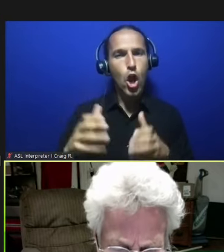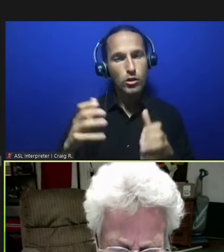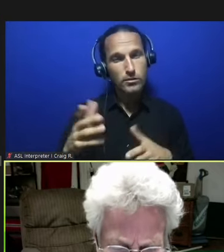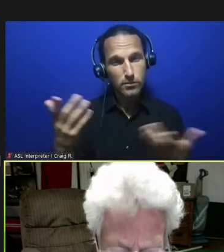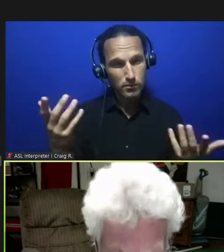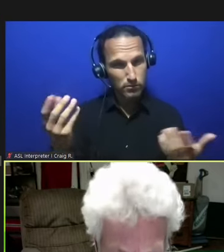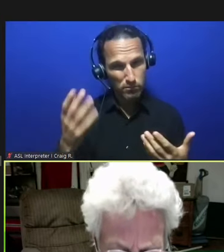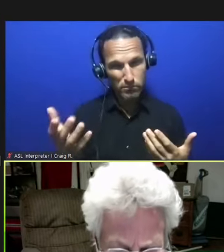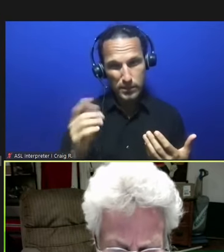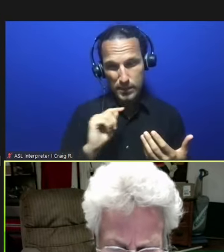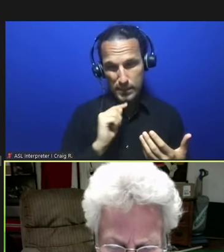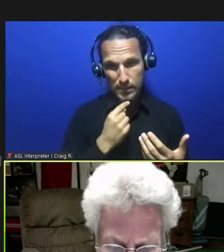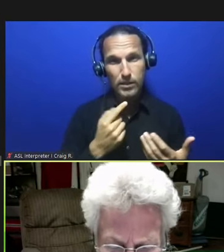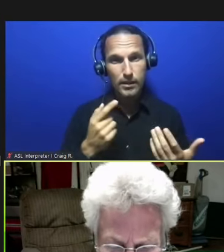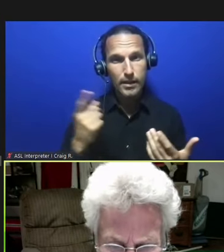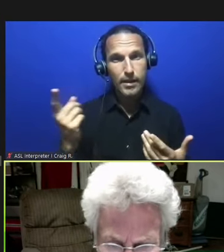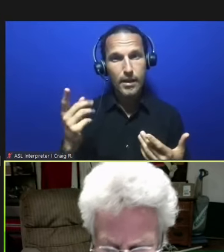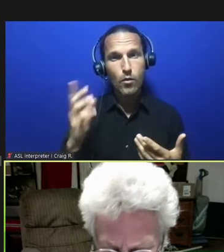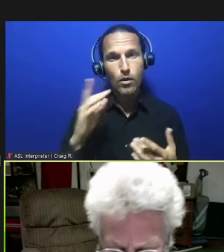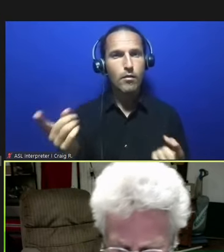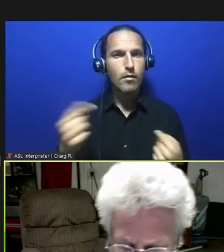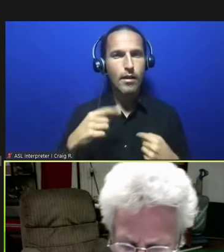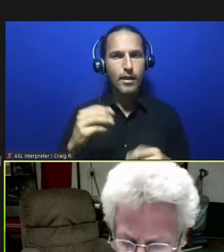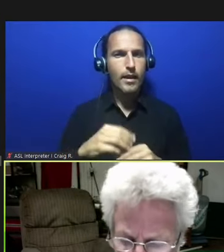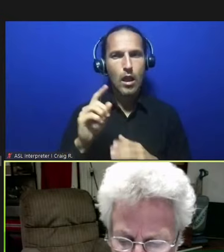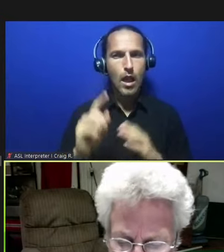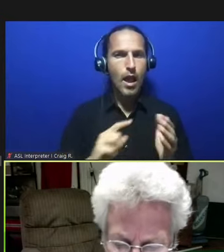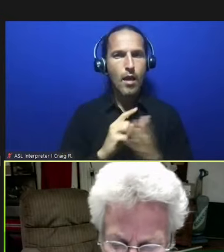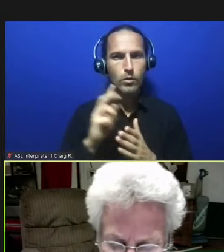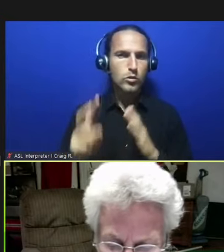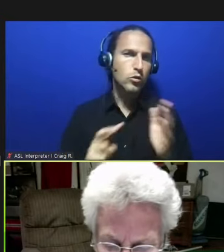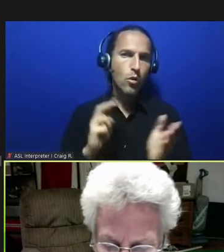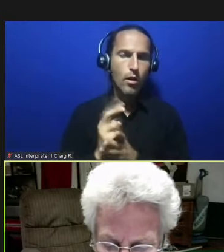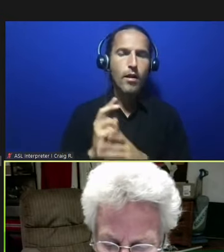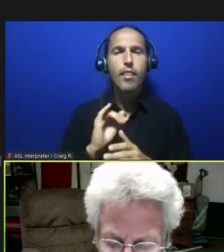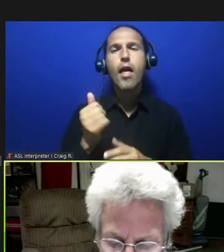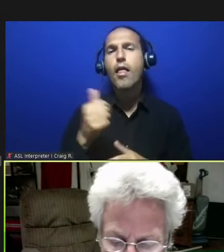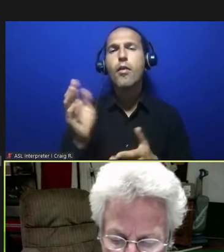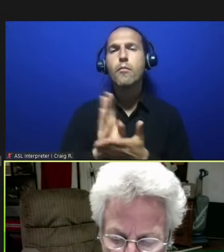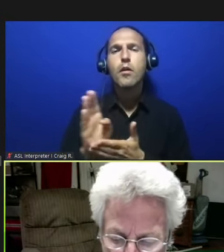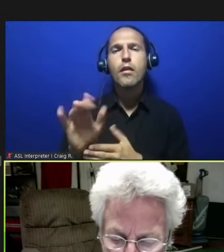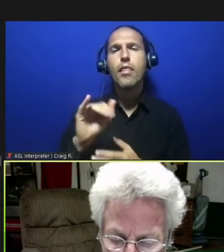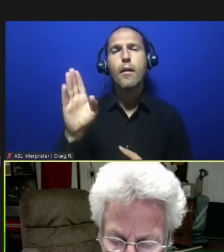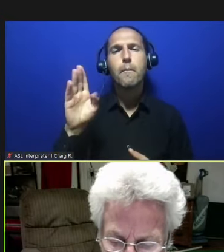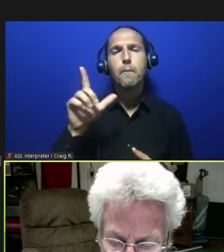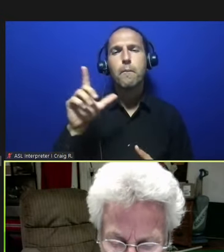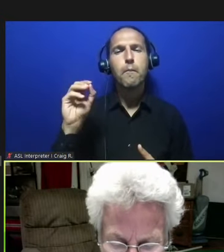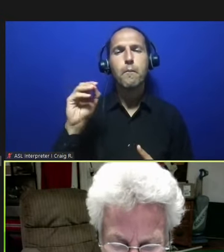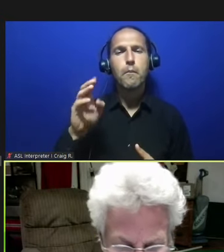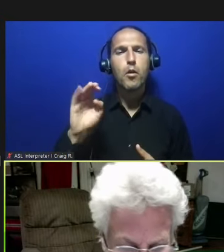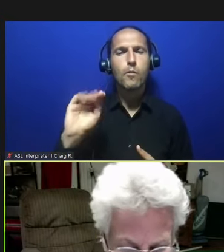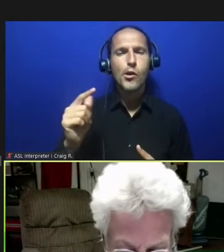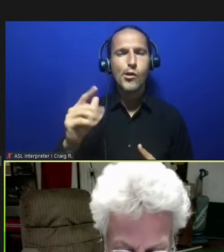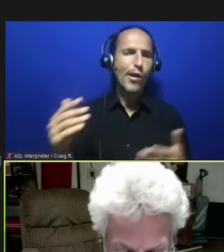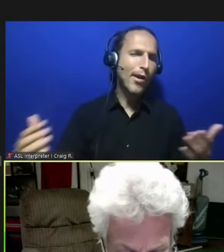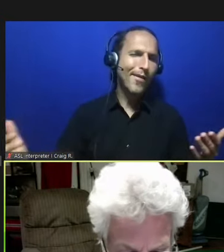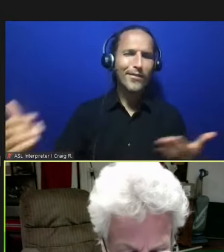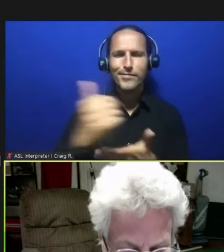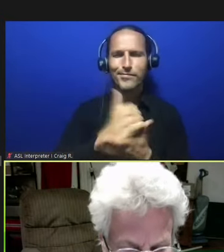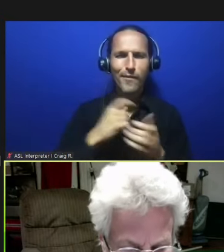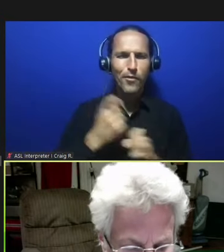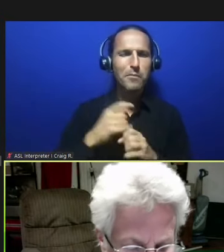Seriously, he will make it back in an hour or two. And the other billionaires like Bloomberg, who made billions off of New York City